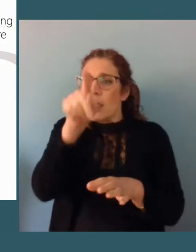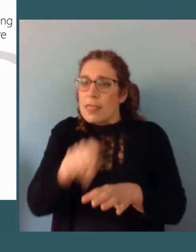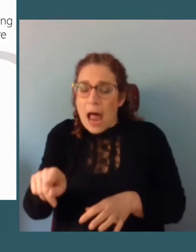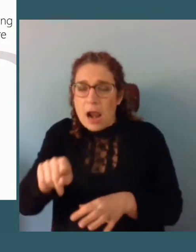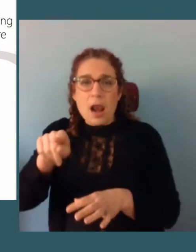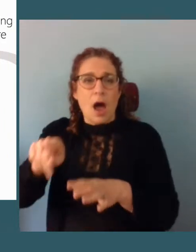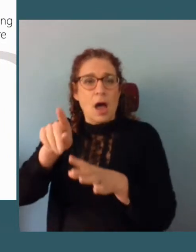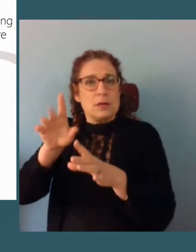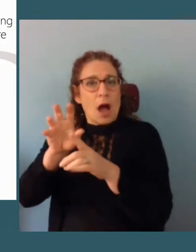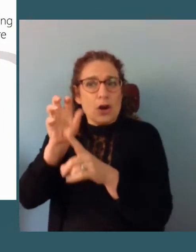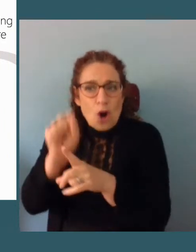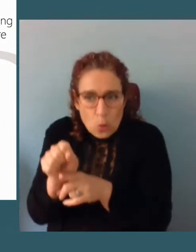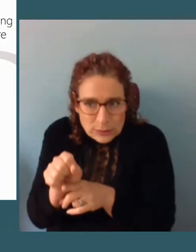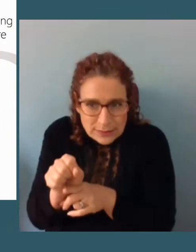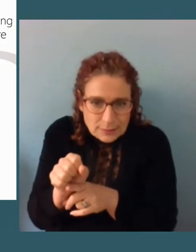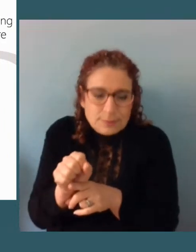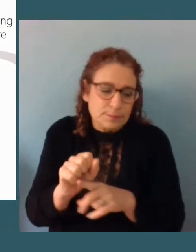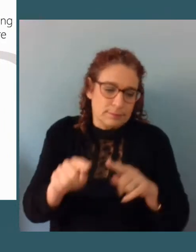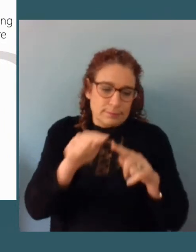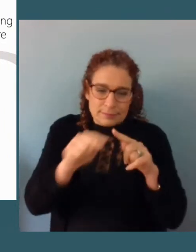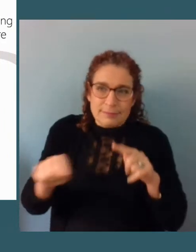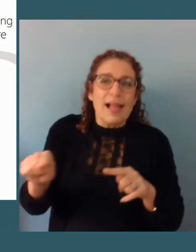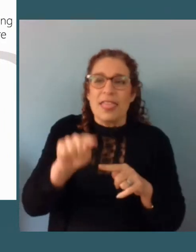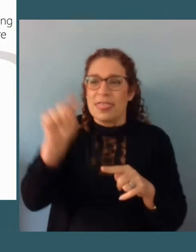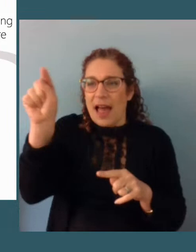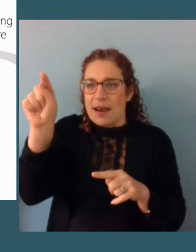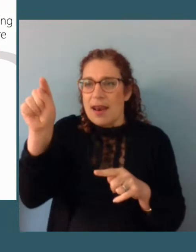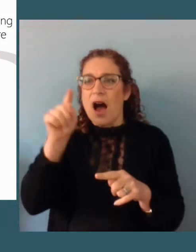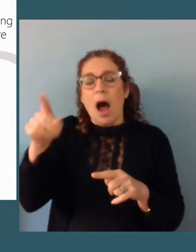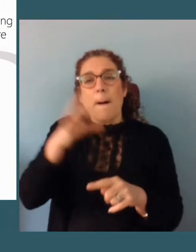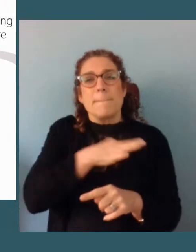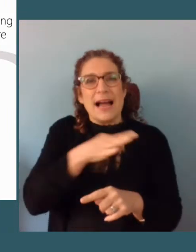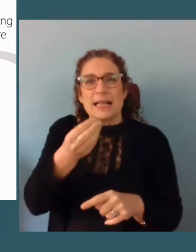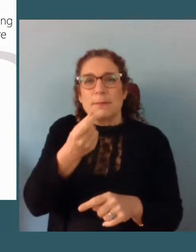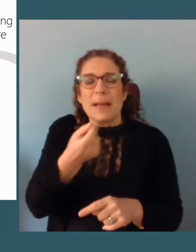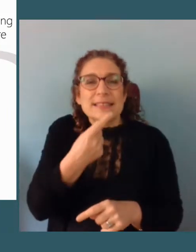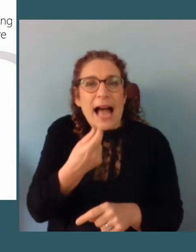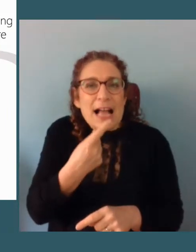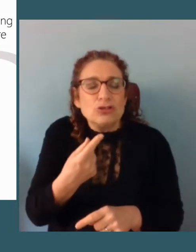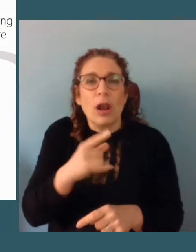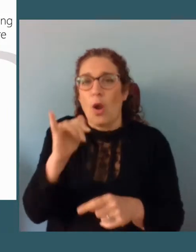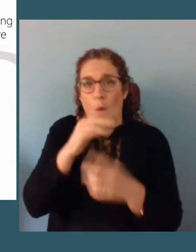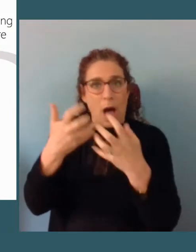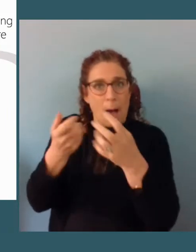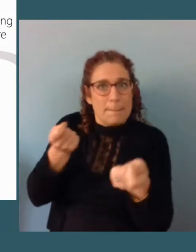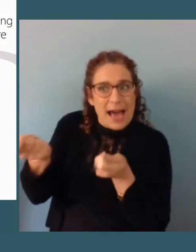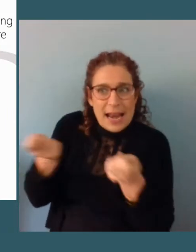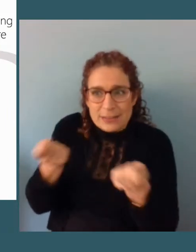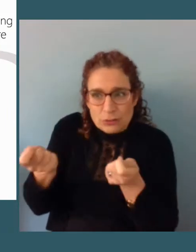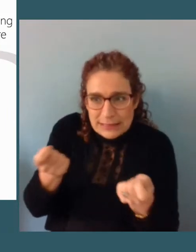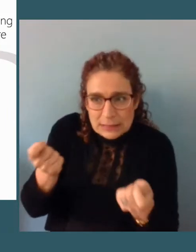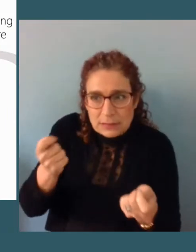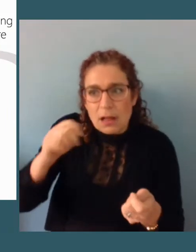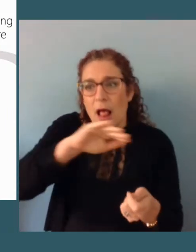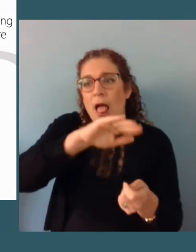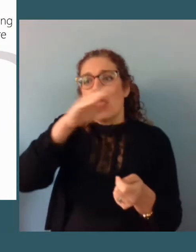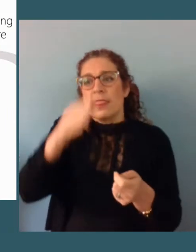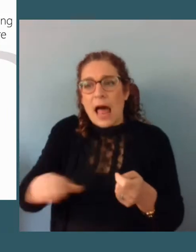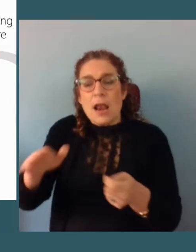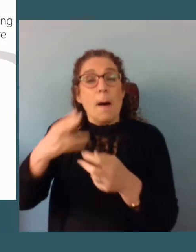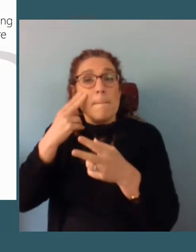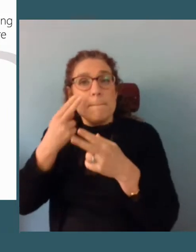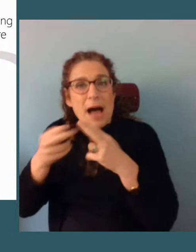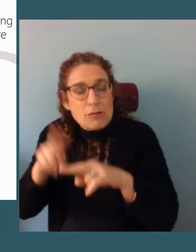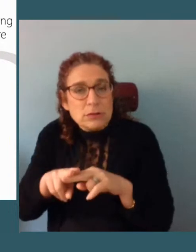things. Then there's also issues around medication and management. And then specifically for parents and children,